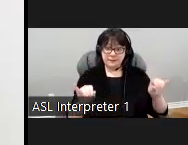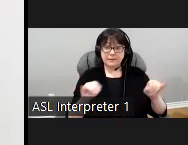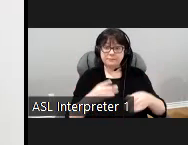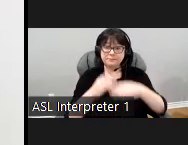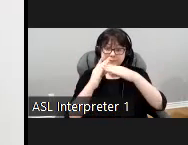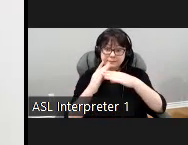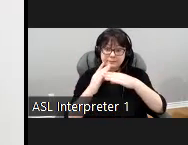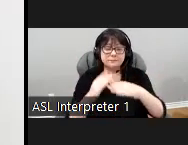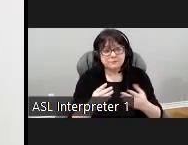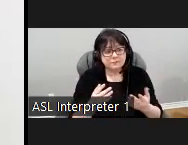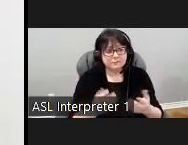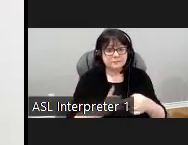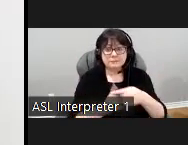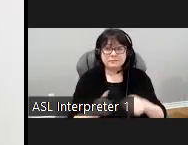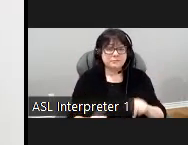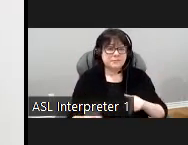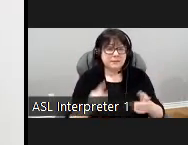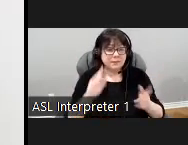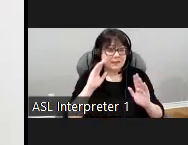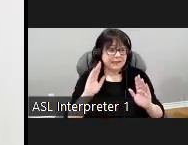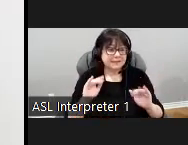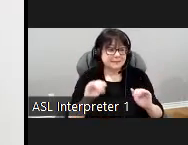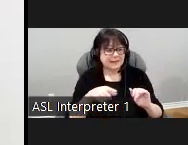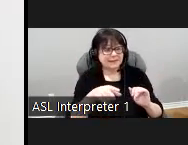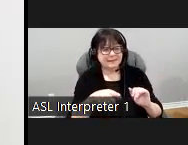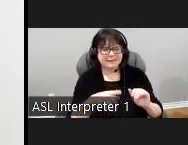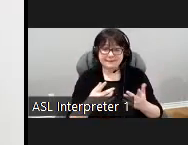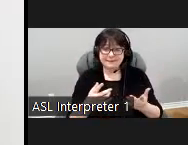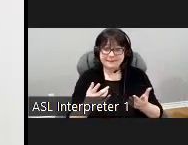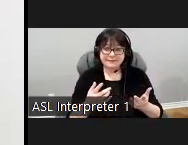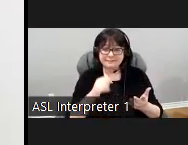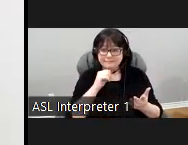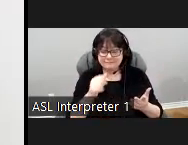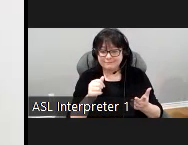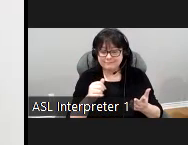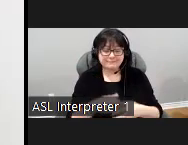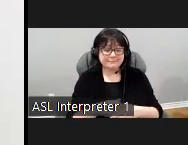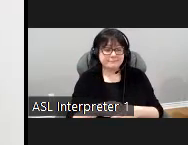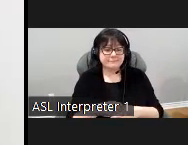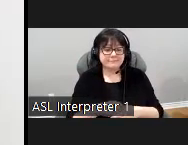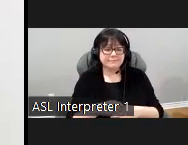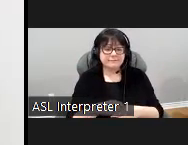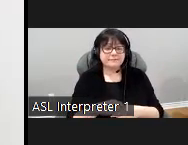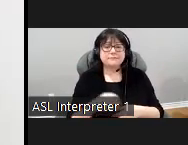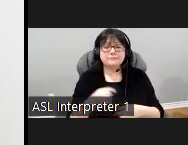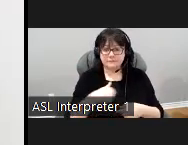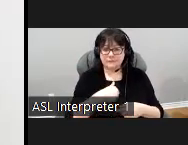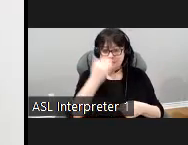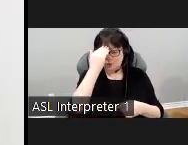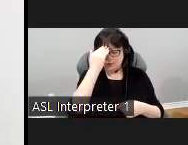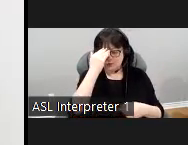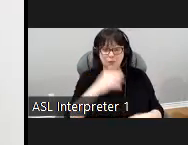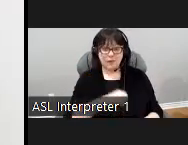aren't expecting it. And so what we do know is that it is the attitudes and the beliefs of the